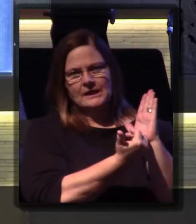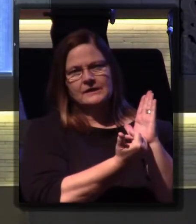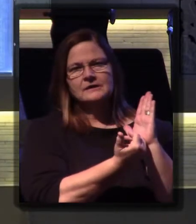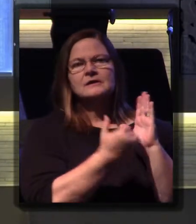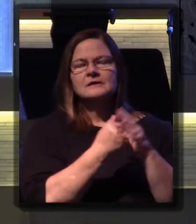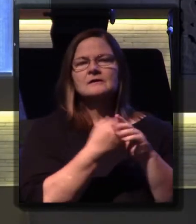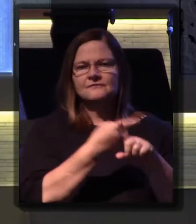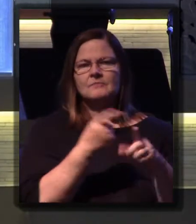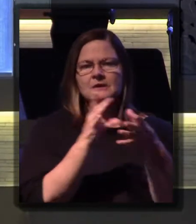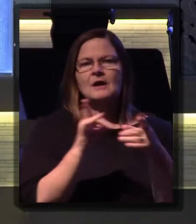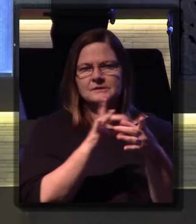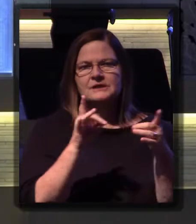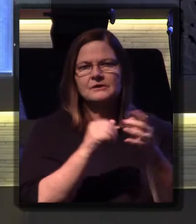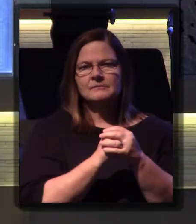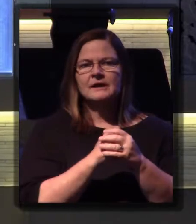I like this